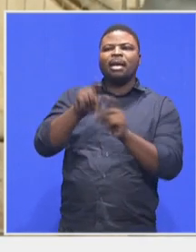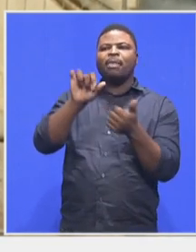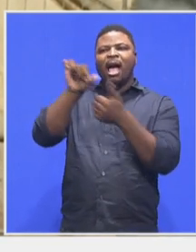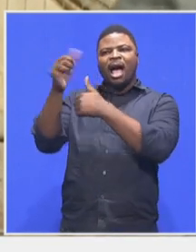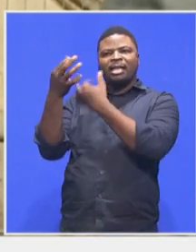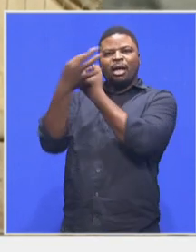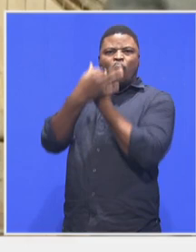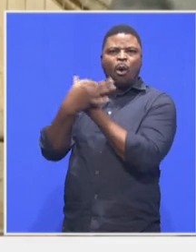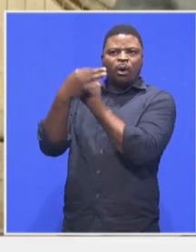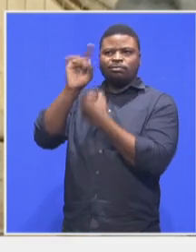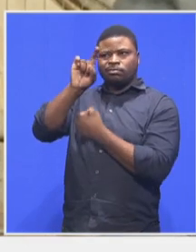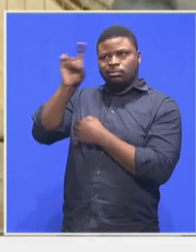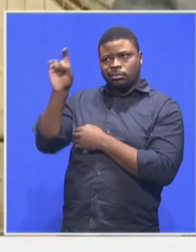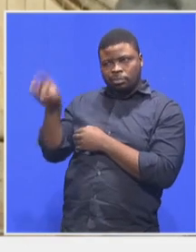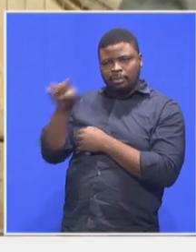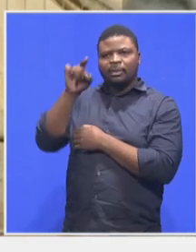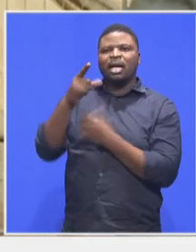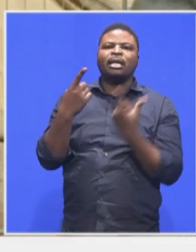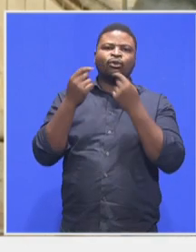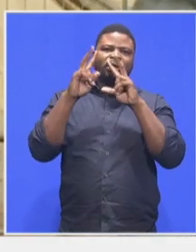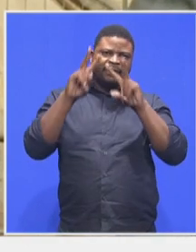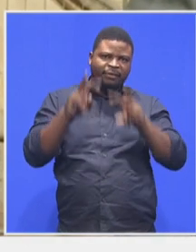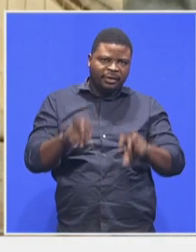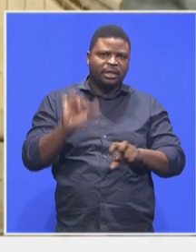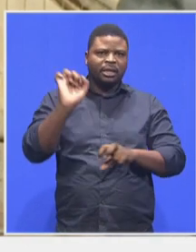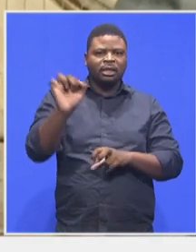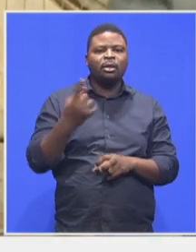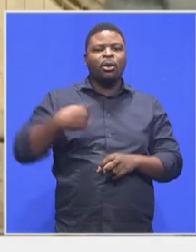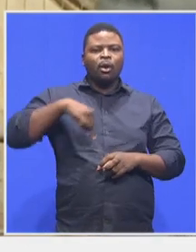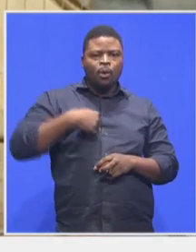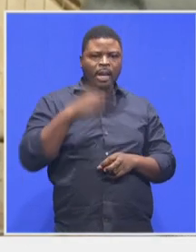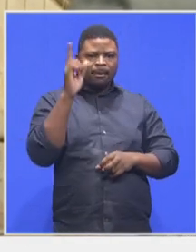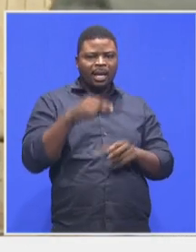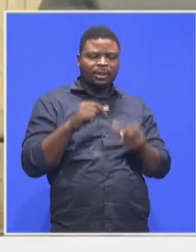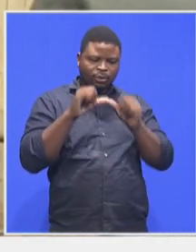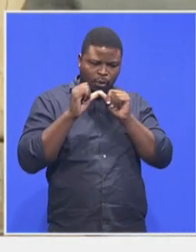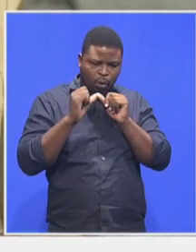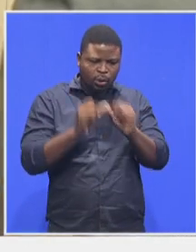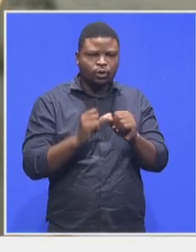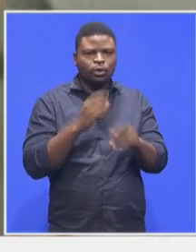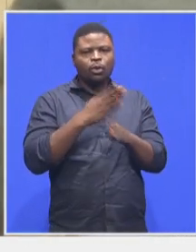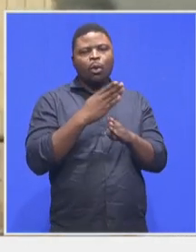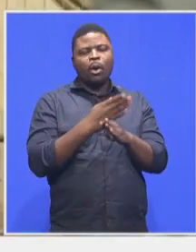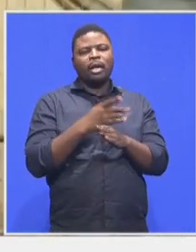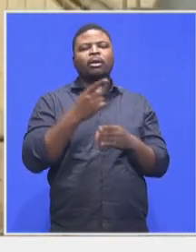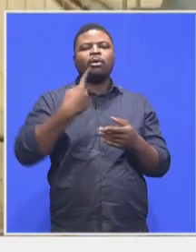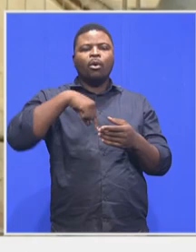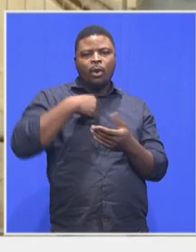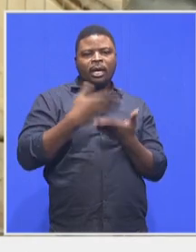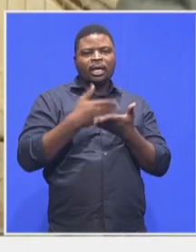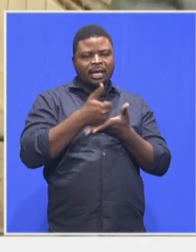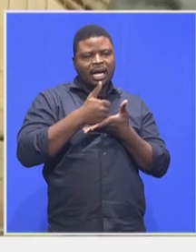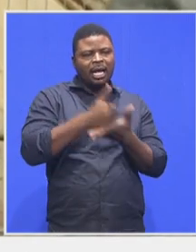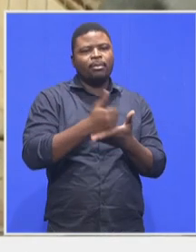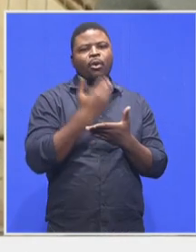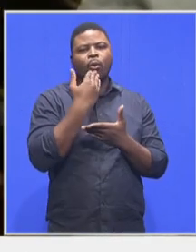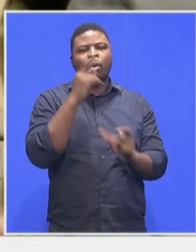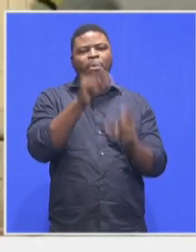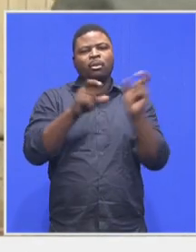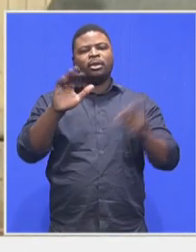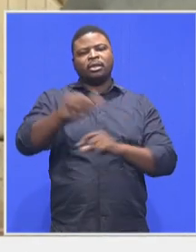with that, and they dealt with that. But that doesn't mean that we'll stop doing what we're supposed to do, that intervening to help the people of South Africa. So we'll continue doing